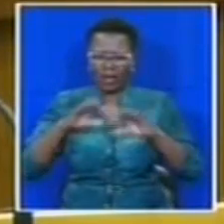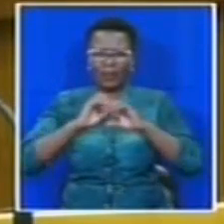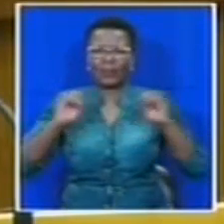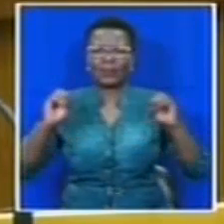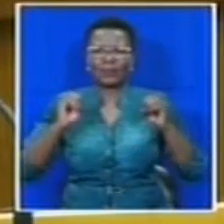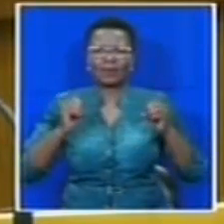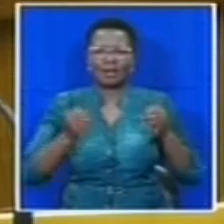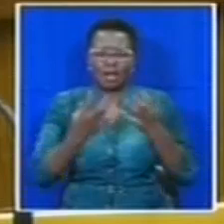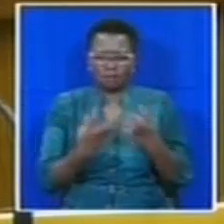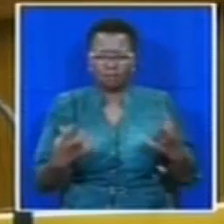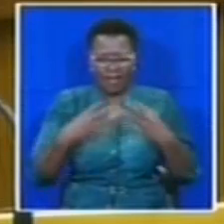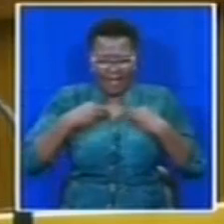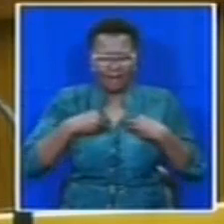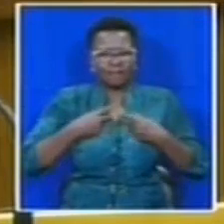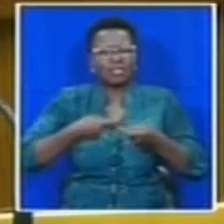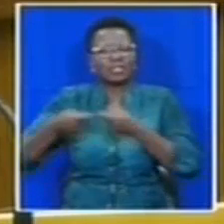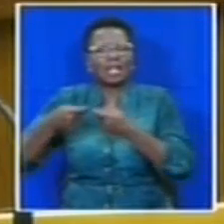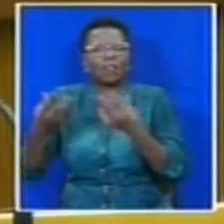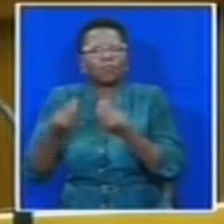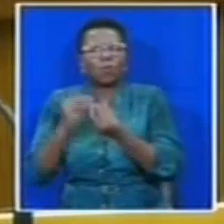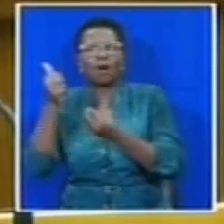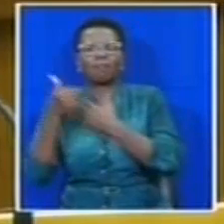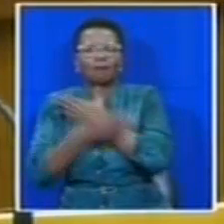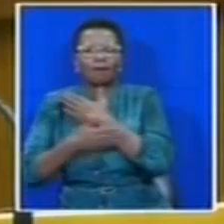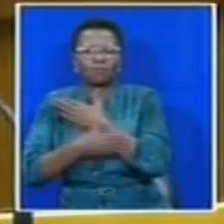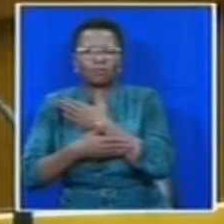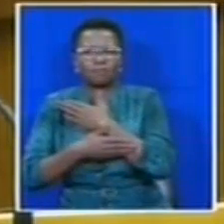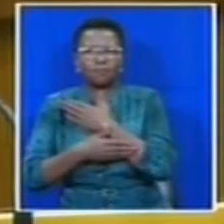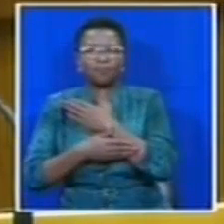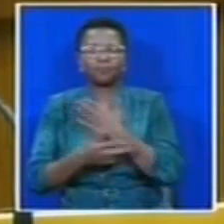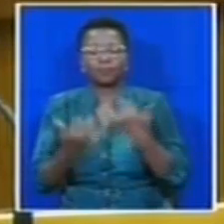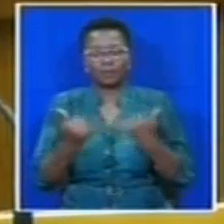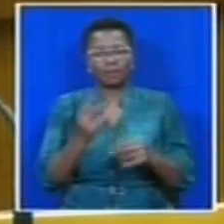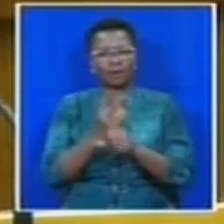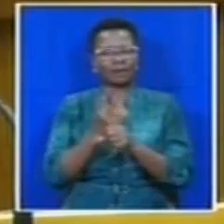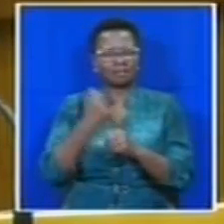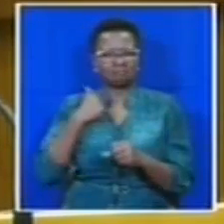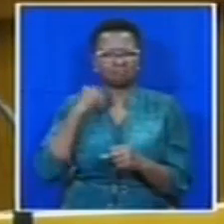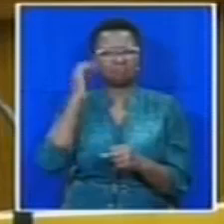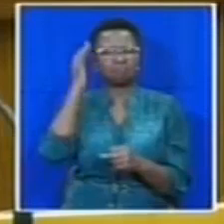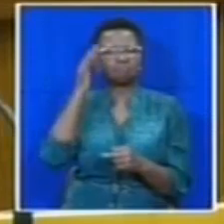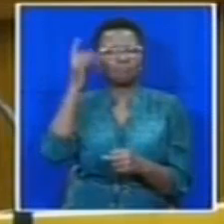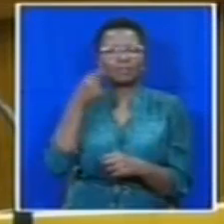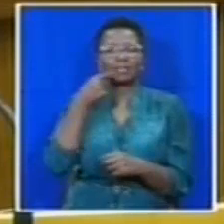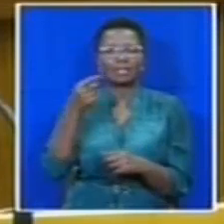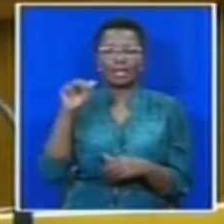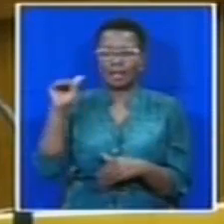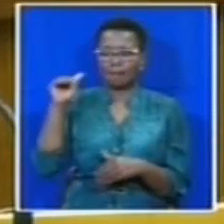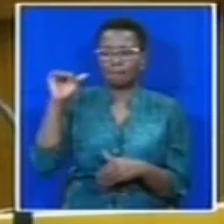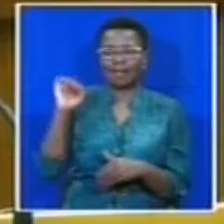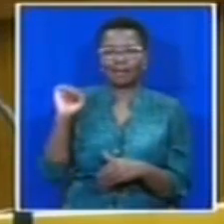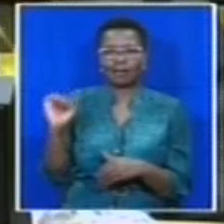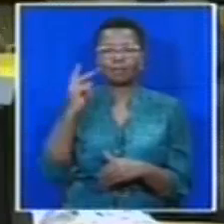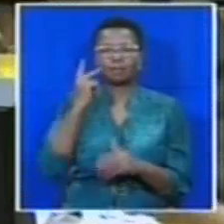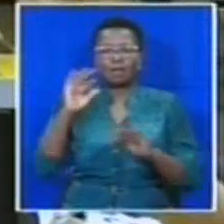we go forward. I also have in mind the need to work with our banks to give greater